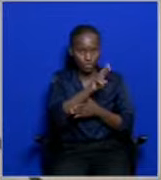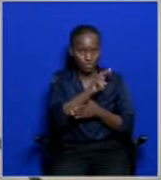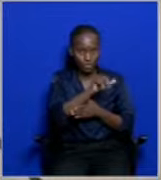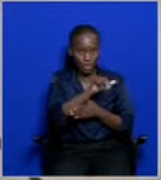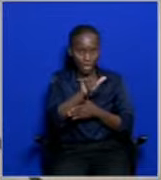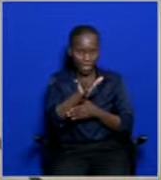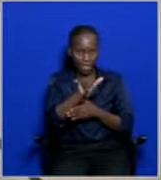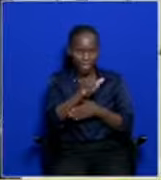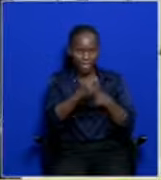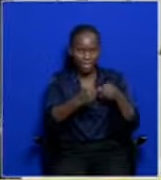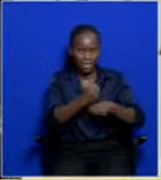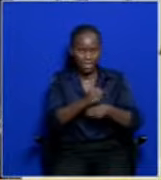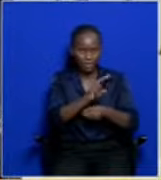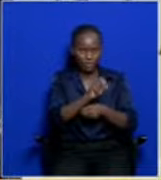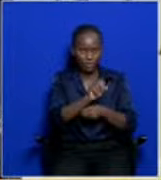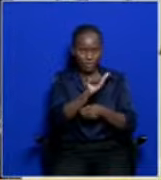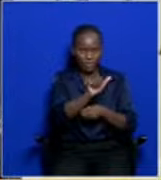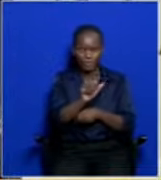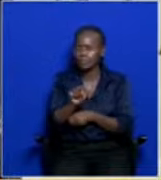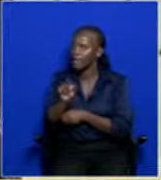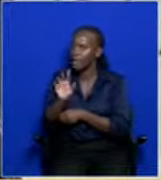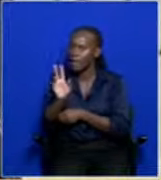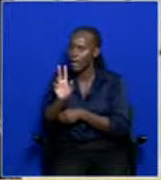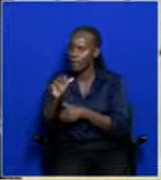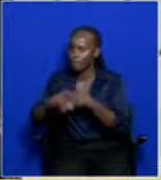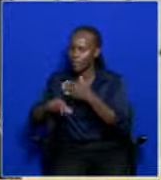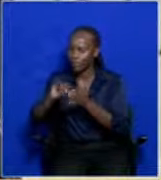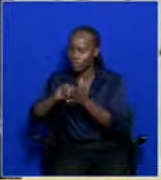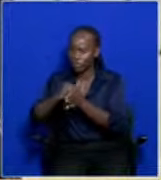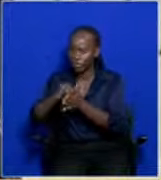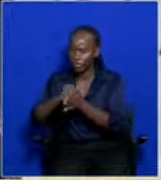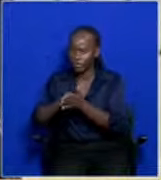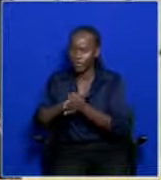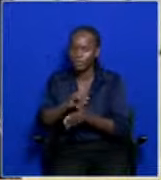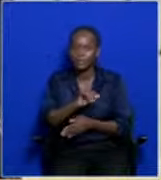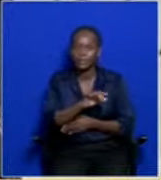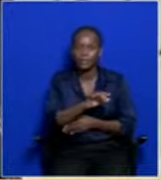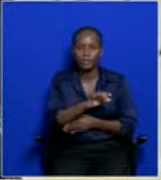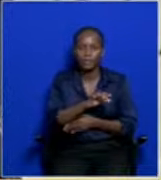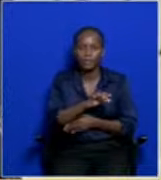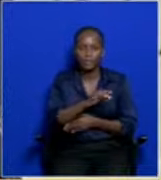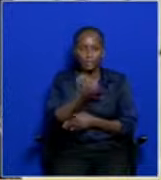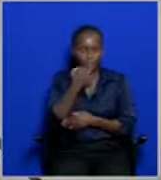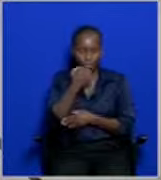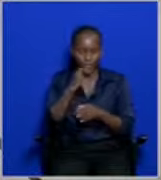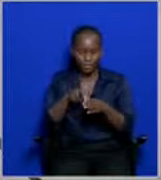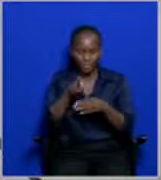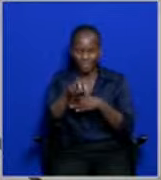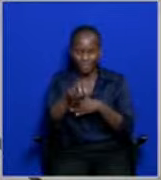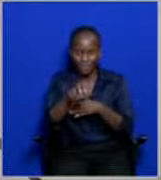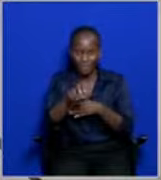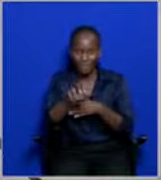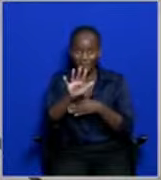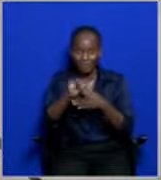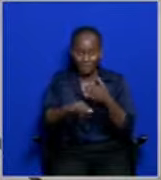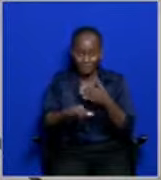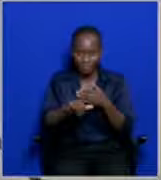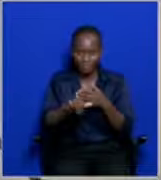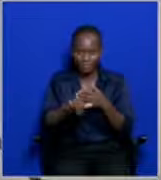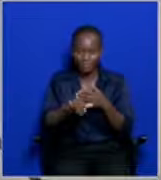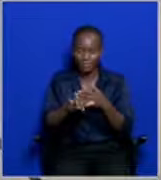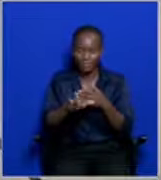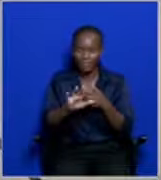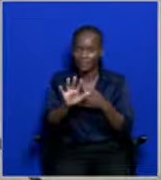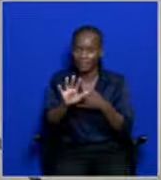January 2026. I'm 5 months ahead. Do you confirm? Yes, I confirmed. As a brief